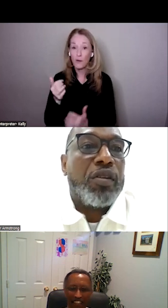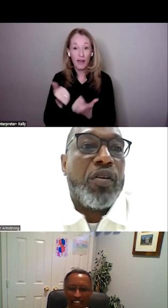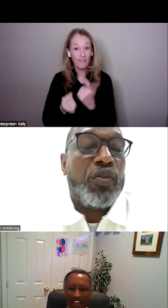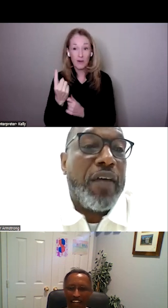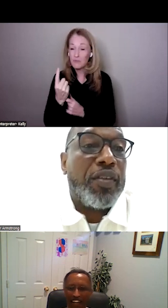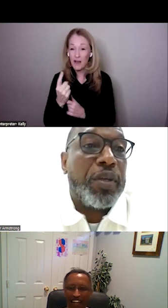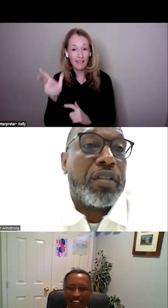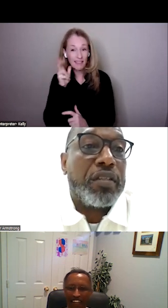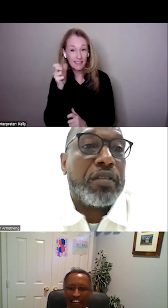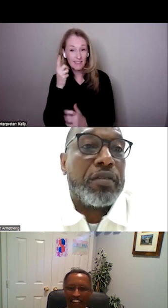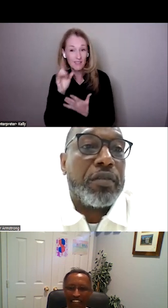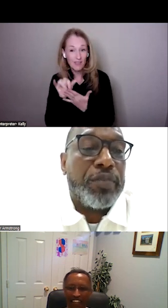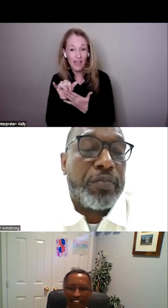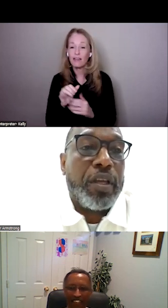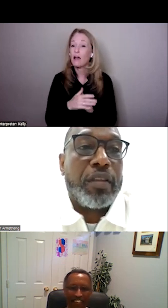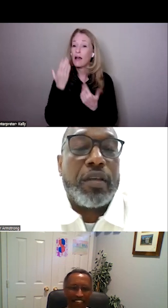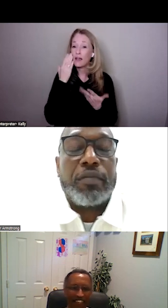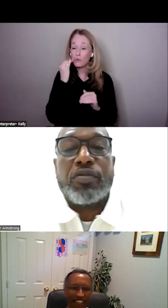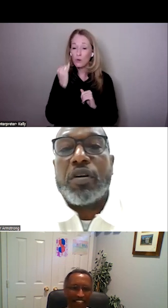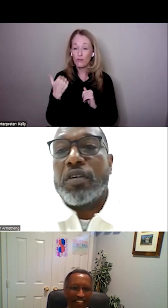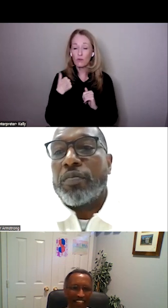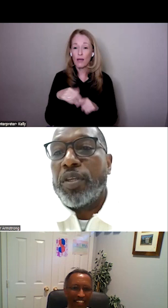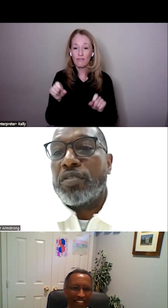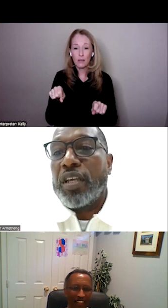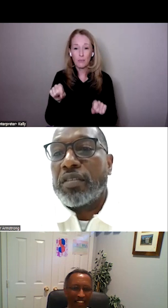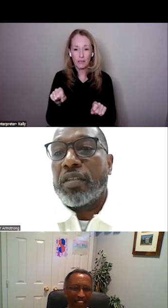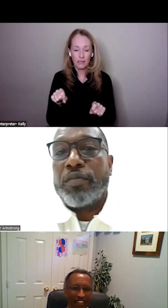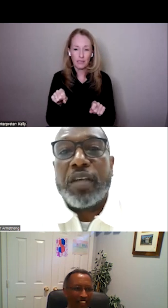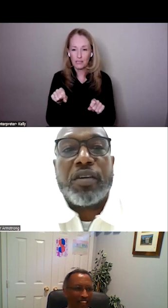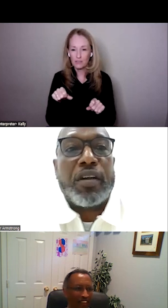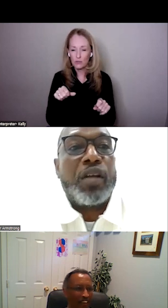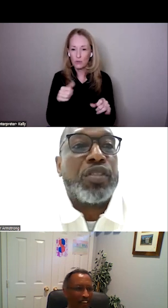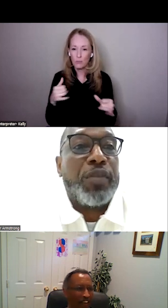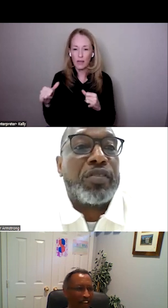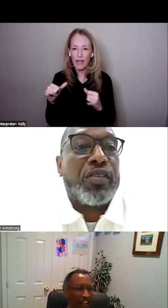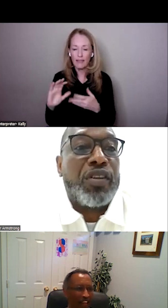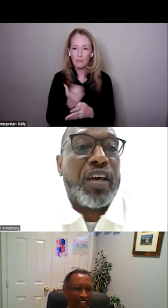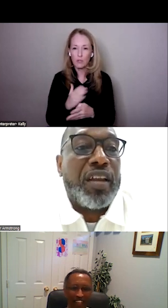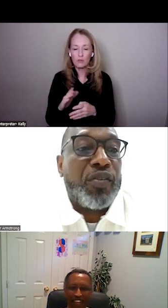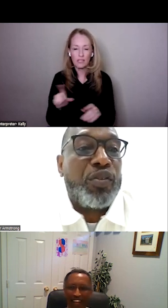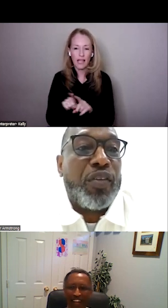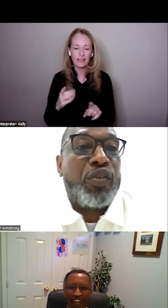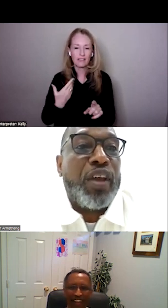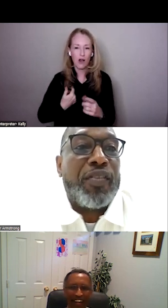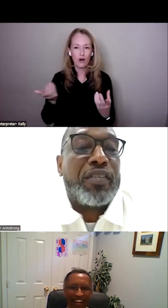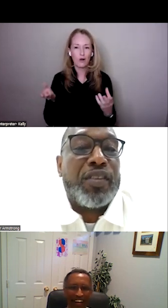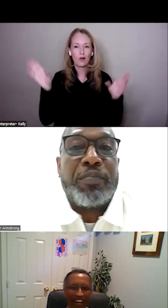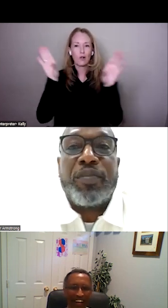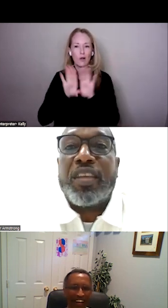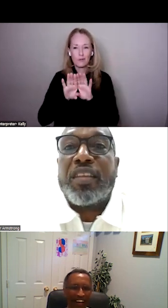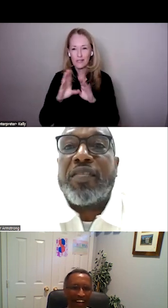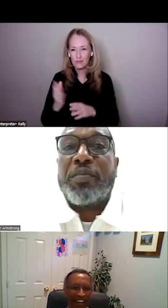I don't know if you have the ability to play the Strong Talk music as our closing music or not. I don't know if you have